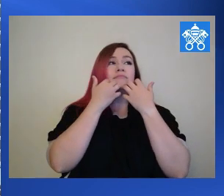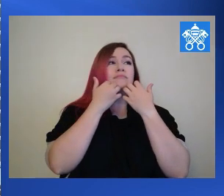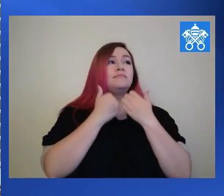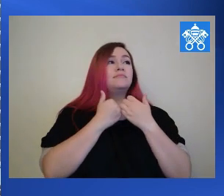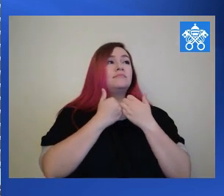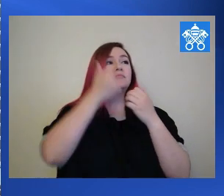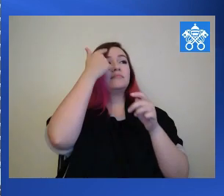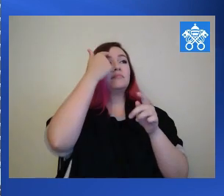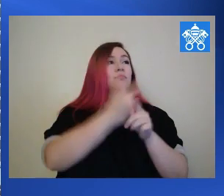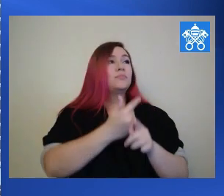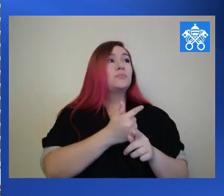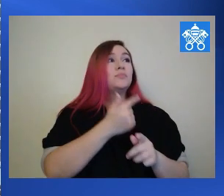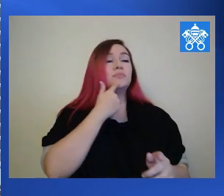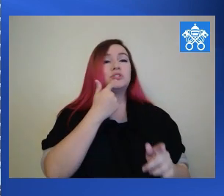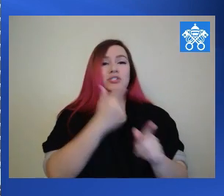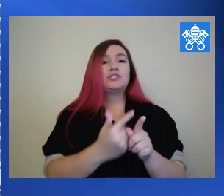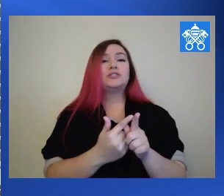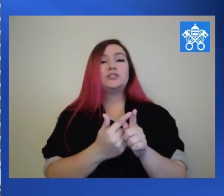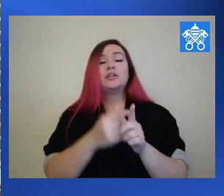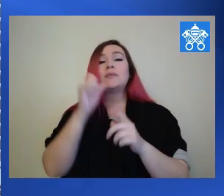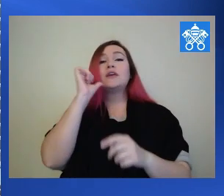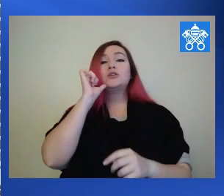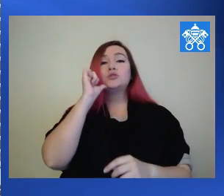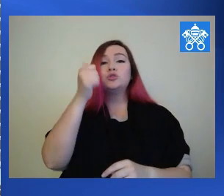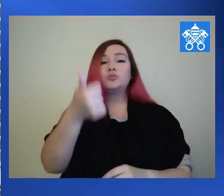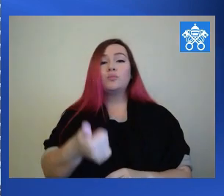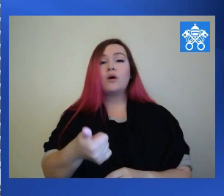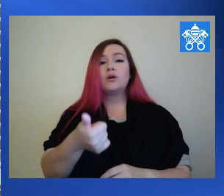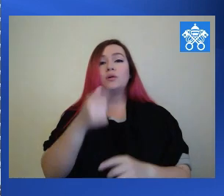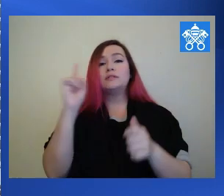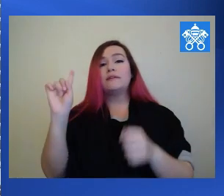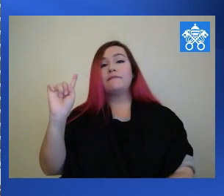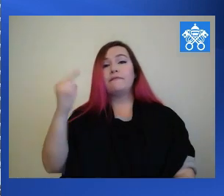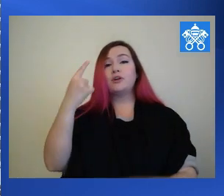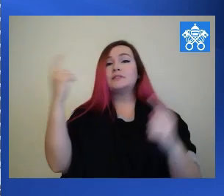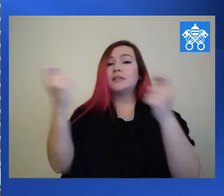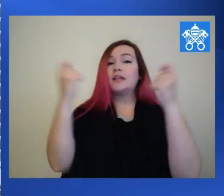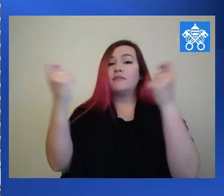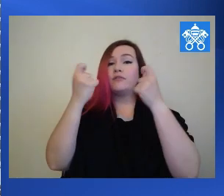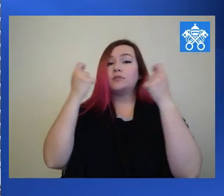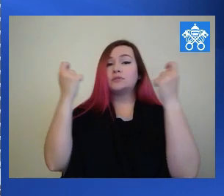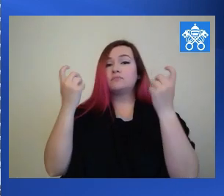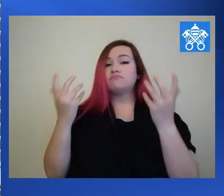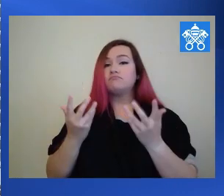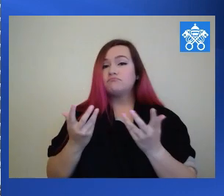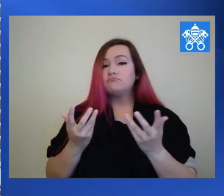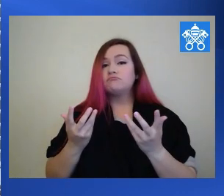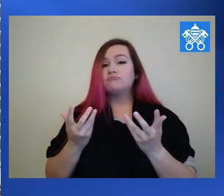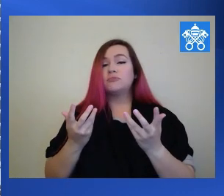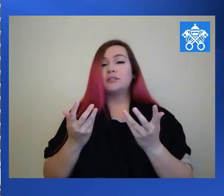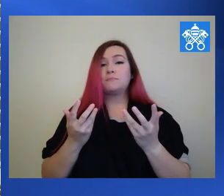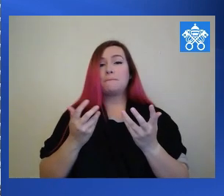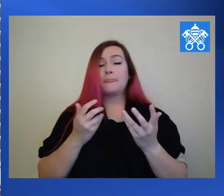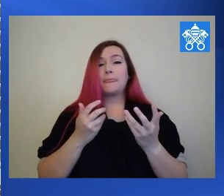Dear brothers and sisters, tomorrow is the first anniversary of